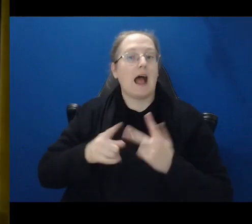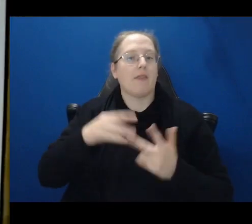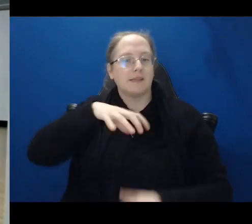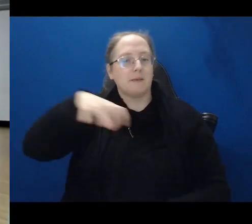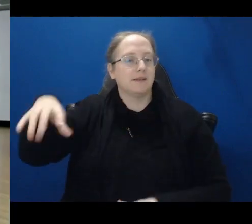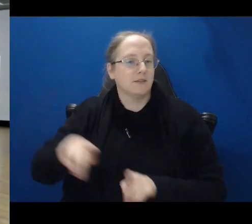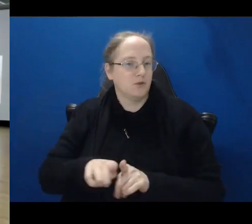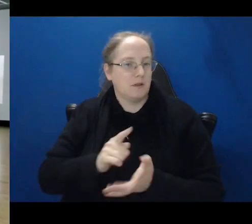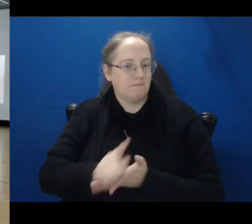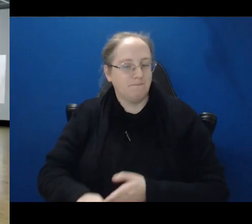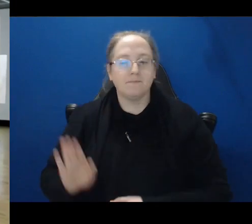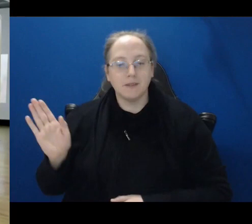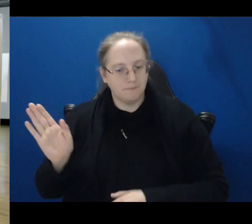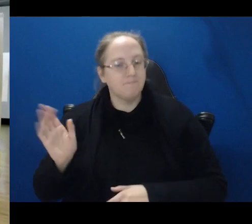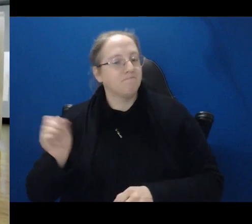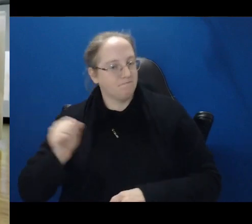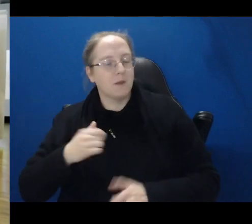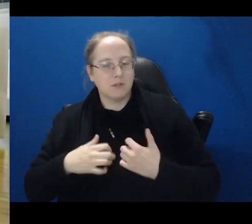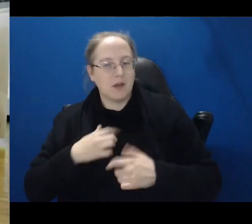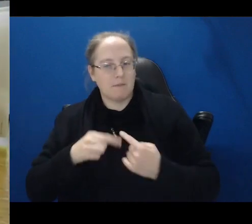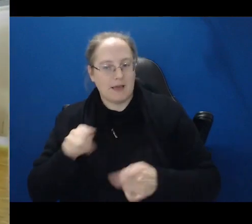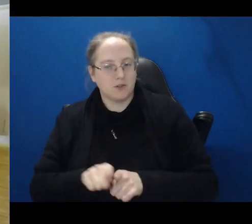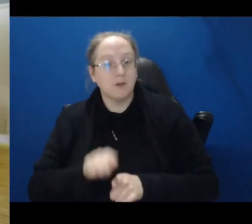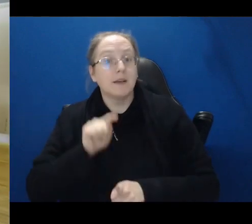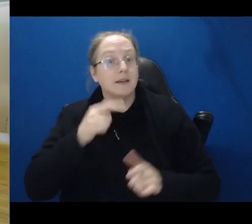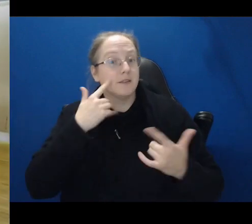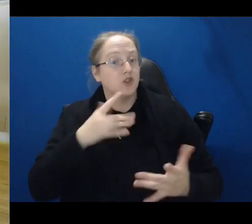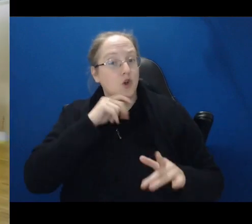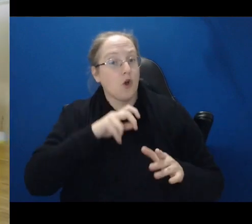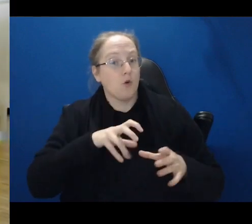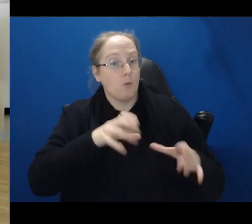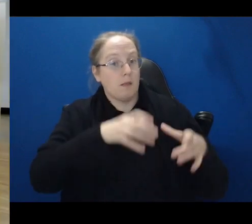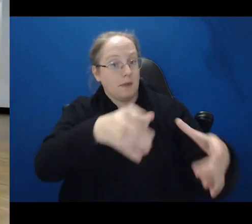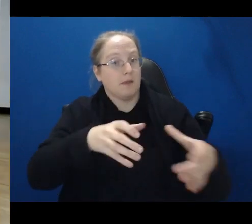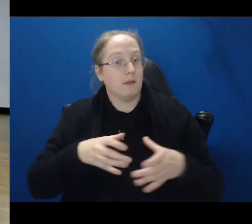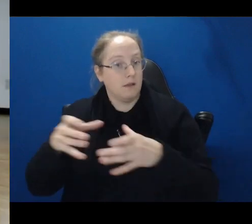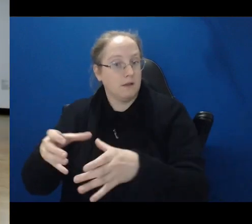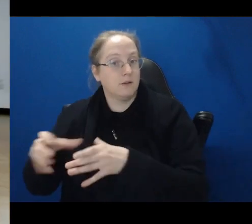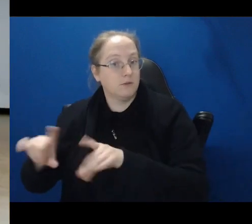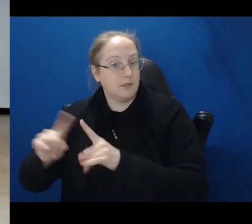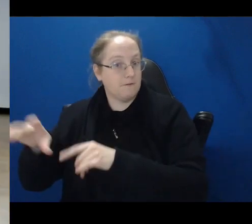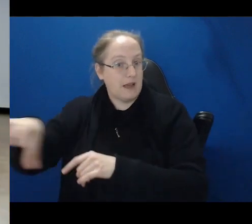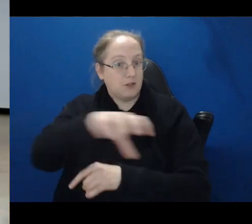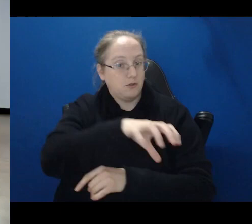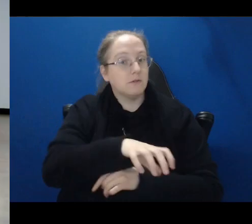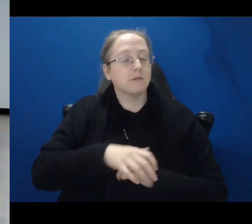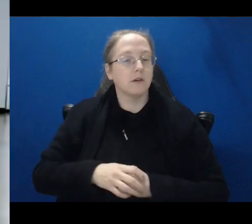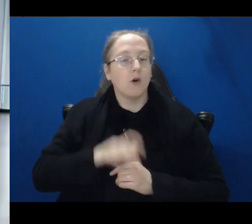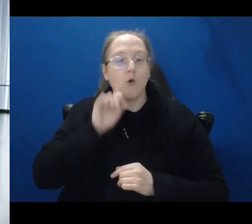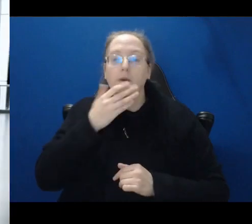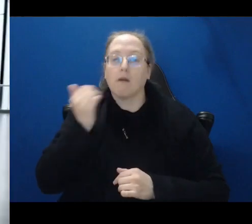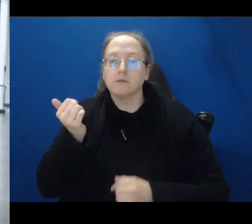that it's this show's travelling to some different venues, and I think it's going to be really nice to be able